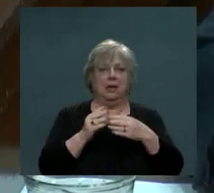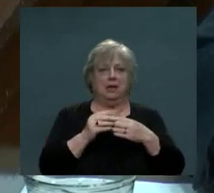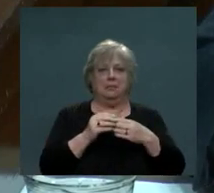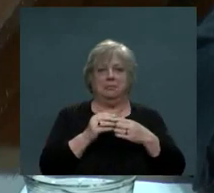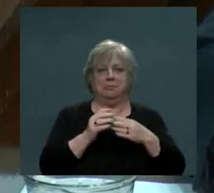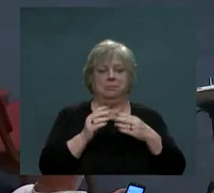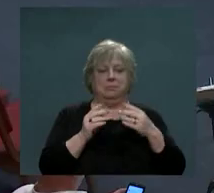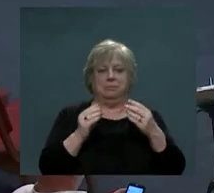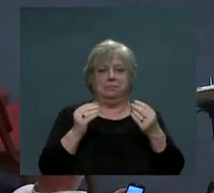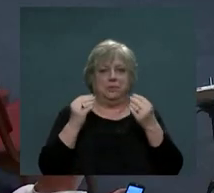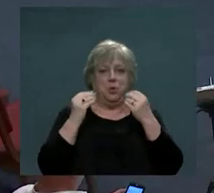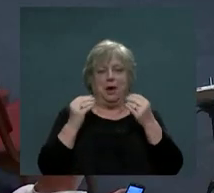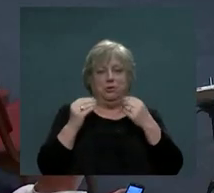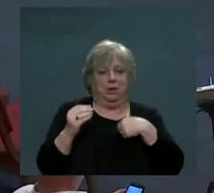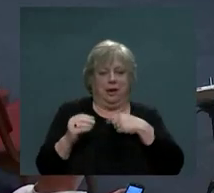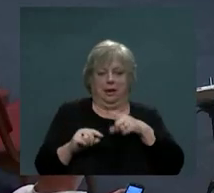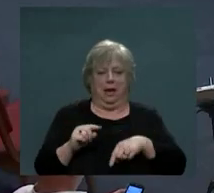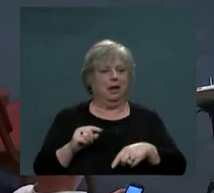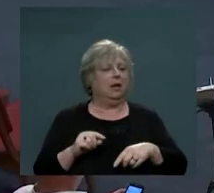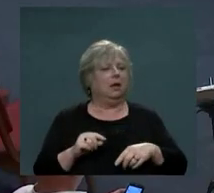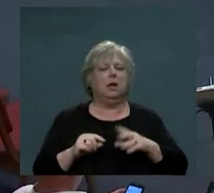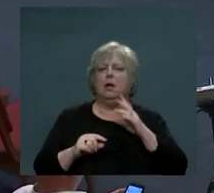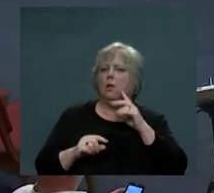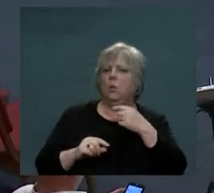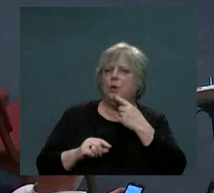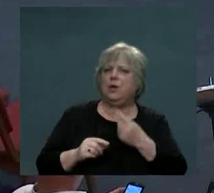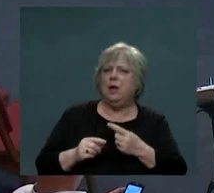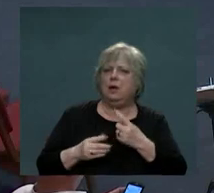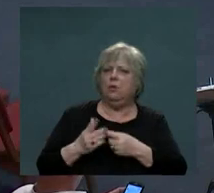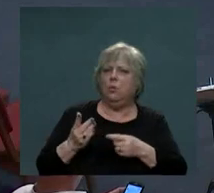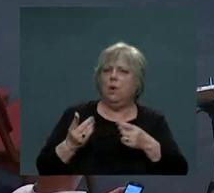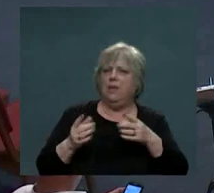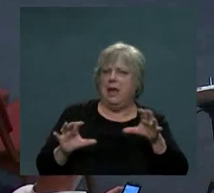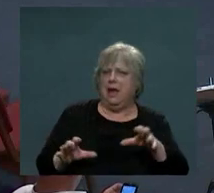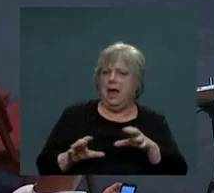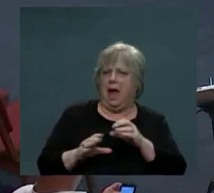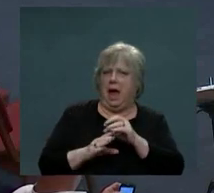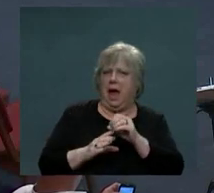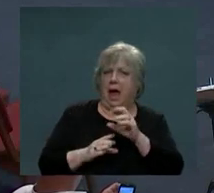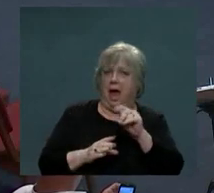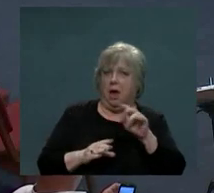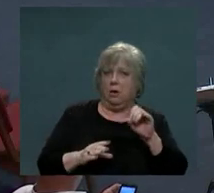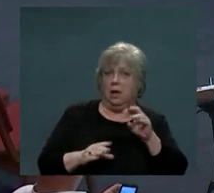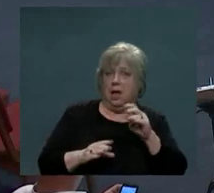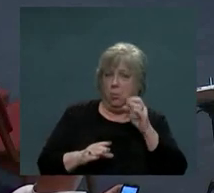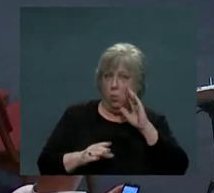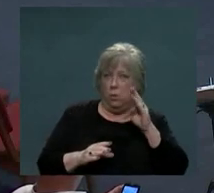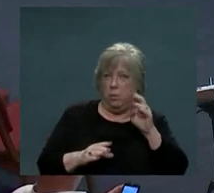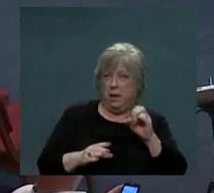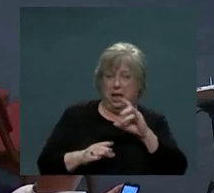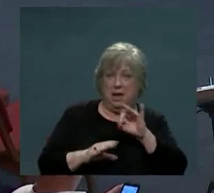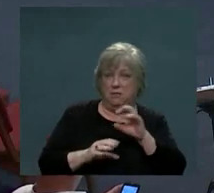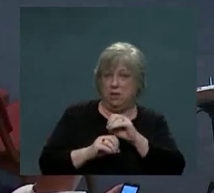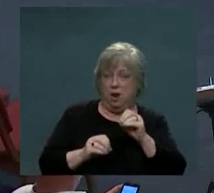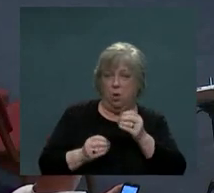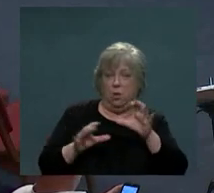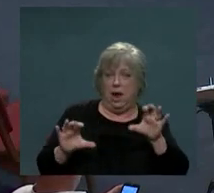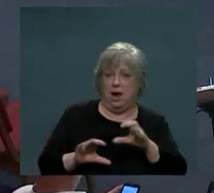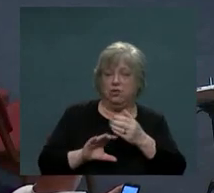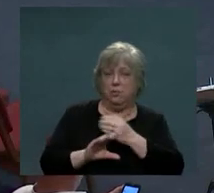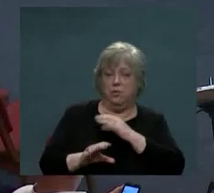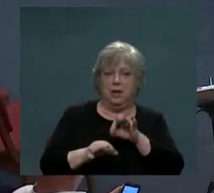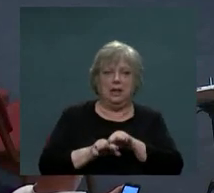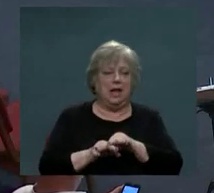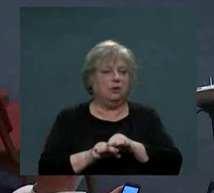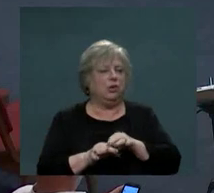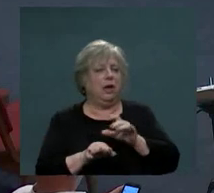Okay. And will you tell us what the outcome will be if no action is taken? If no action is taken prior to the election to challenge